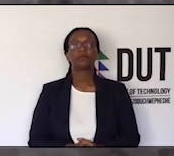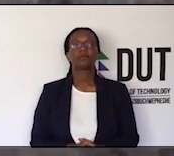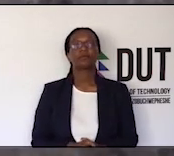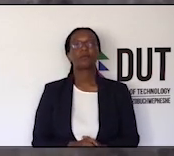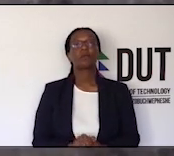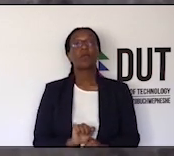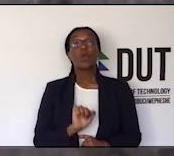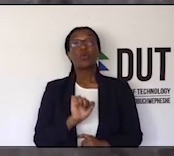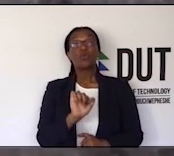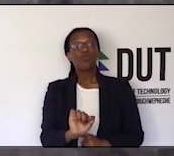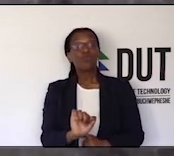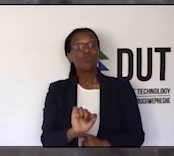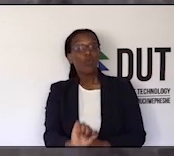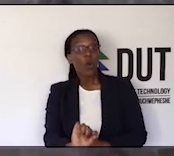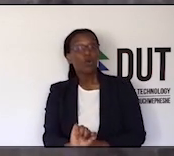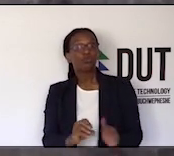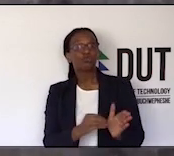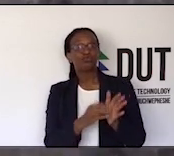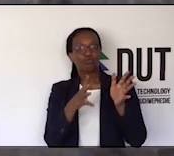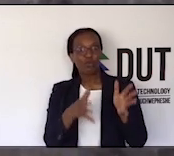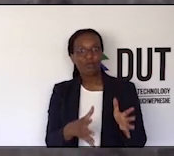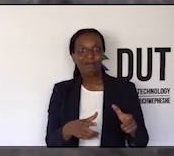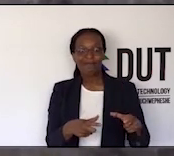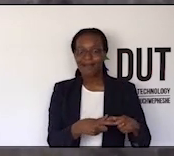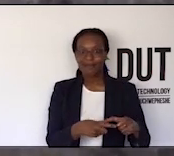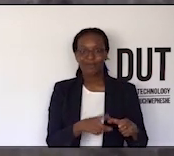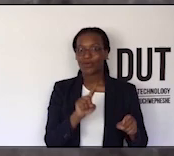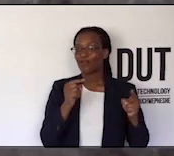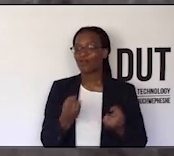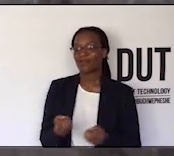Your student cards are not transferable.